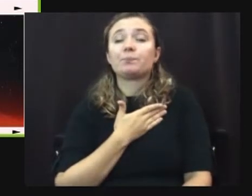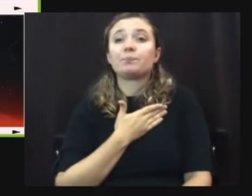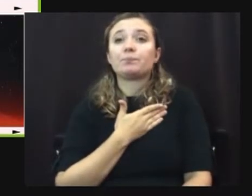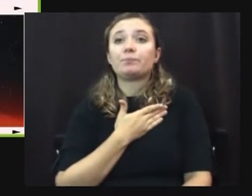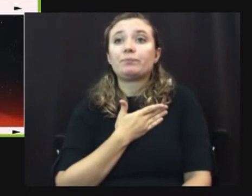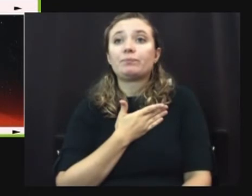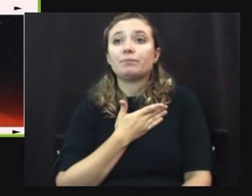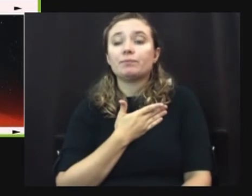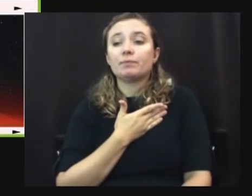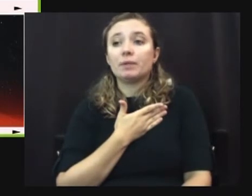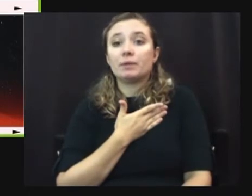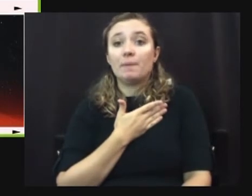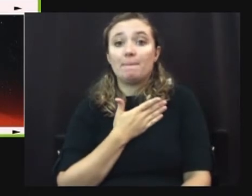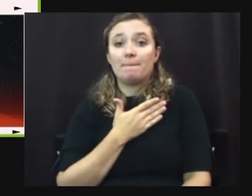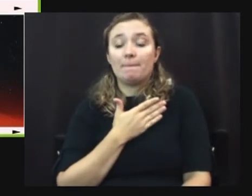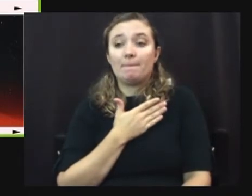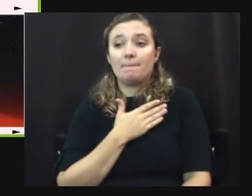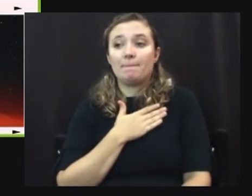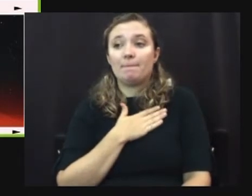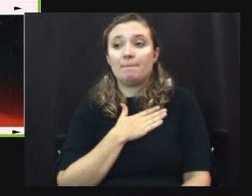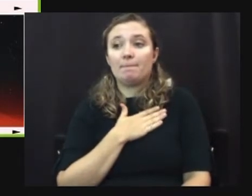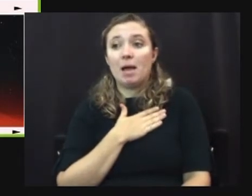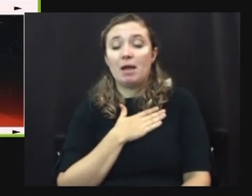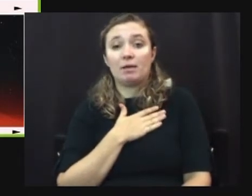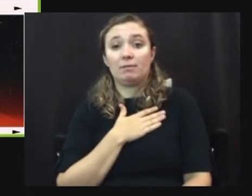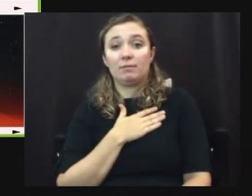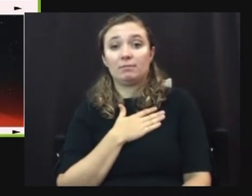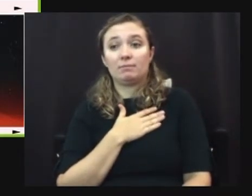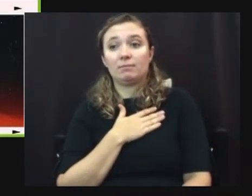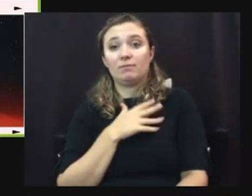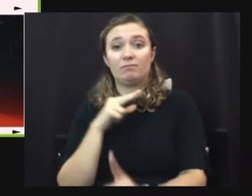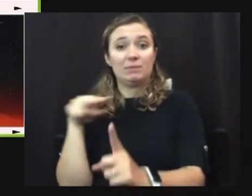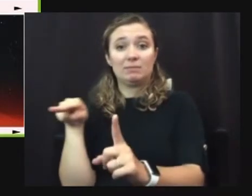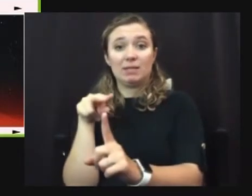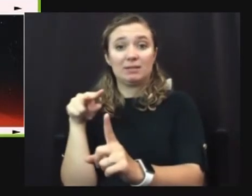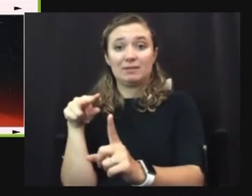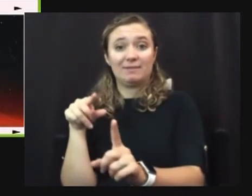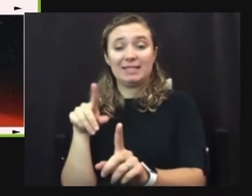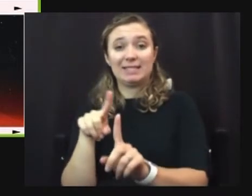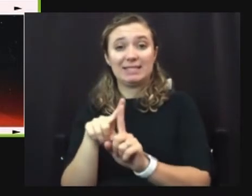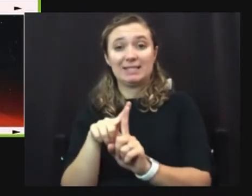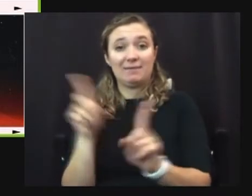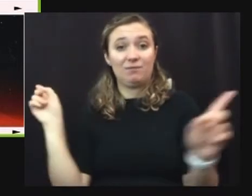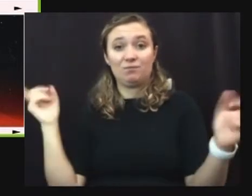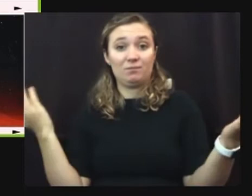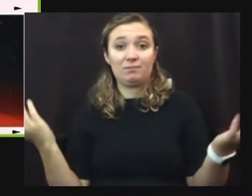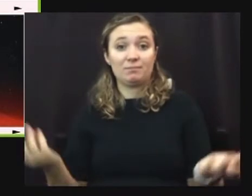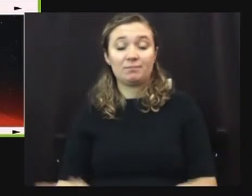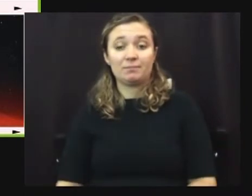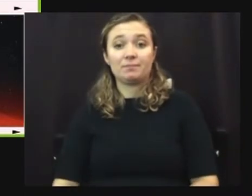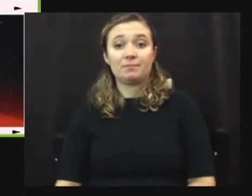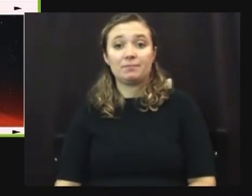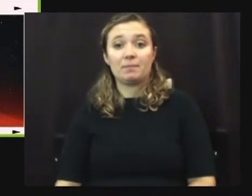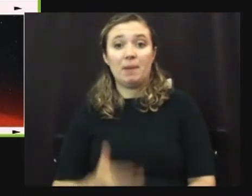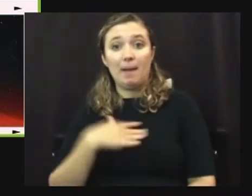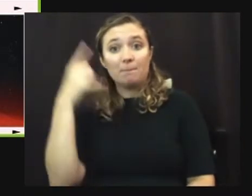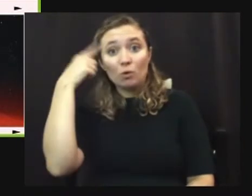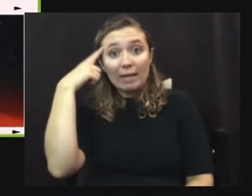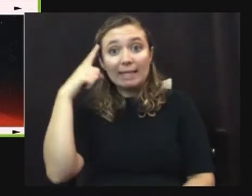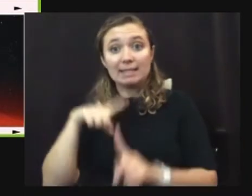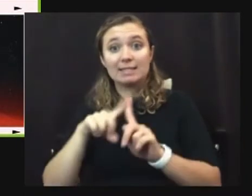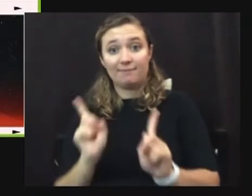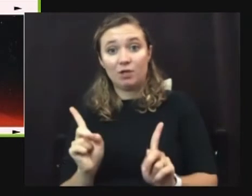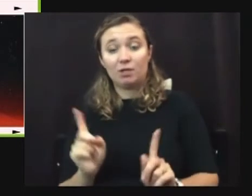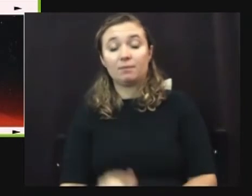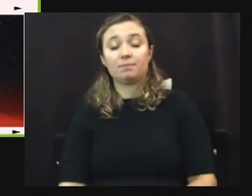living inside my brain is extremely different. So we all have, it's impossible to